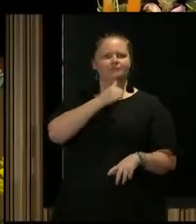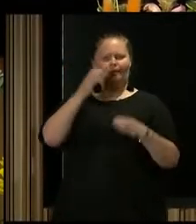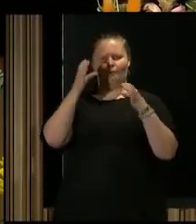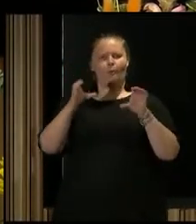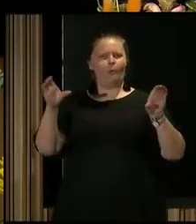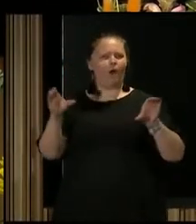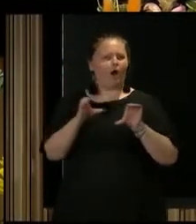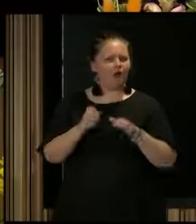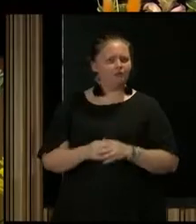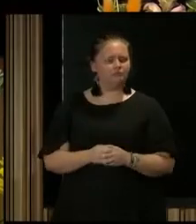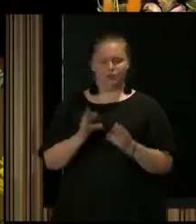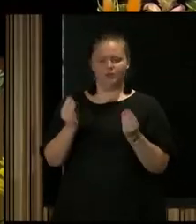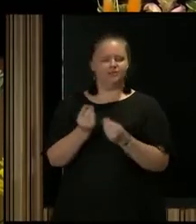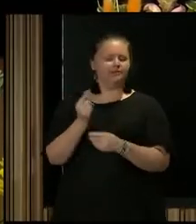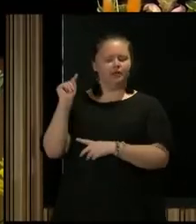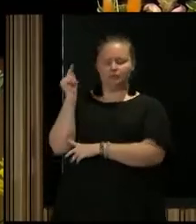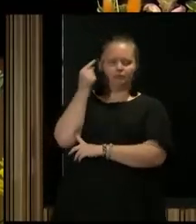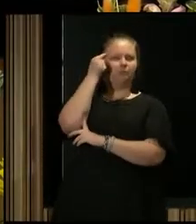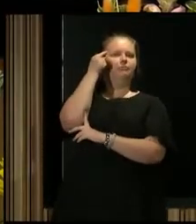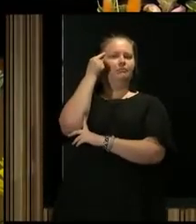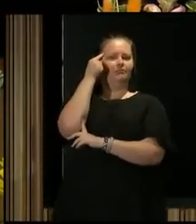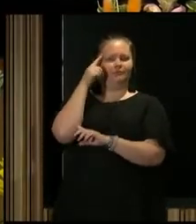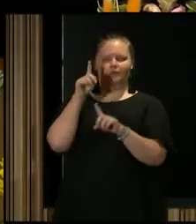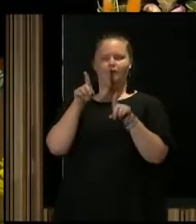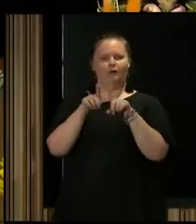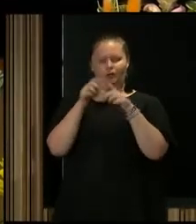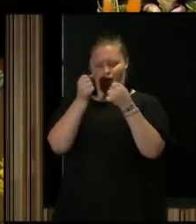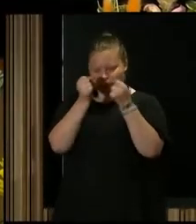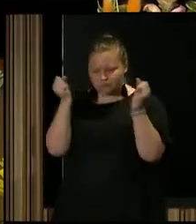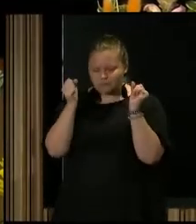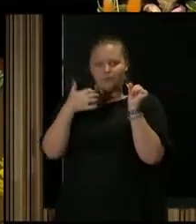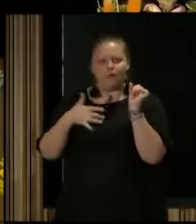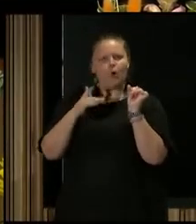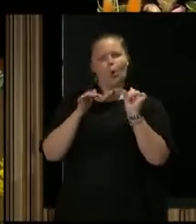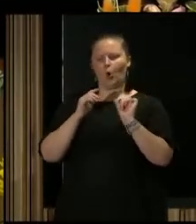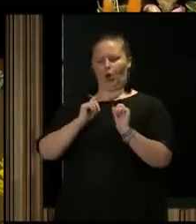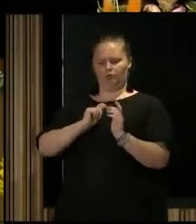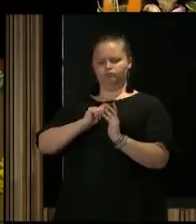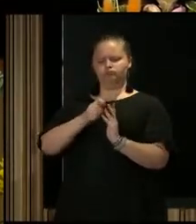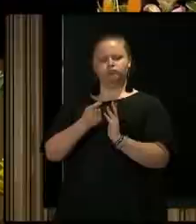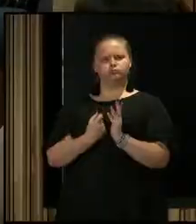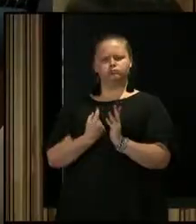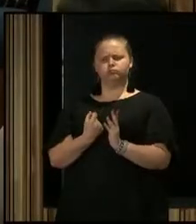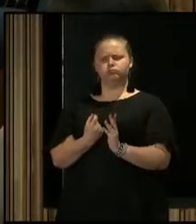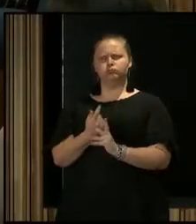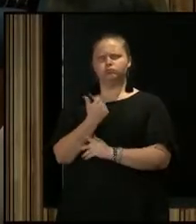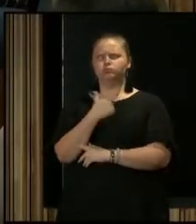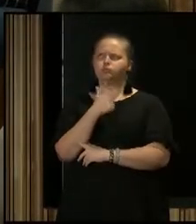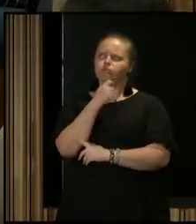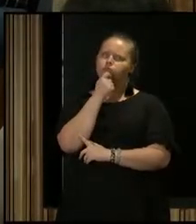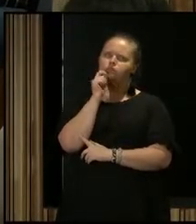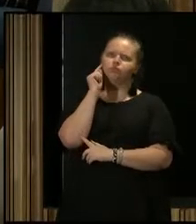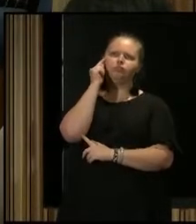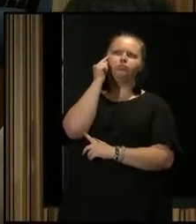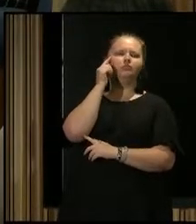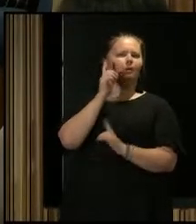that just came to you as an insight, or was it a series of events or things that happened in your life that led you to the thought of